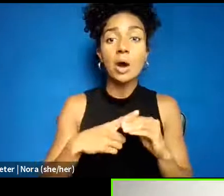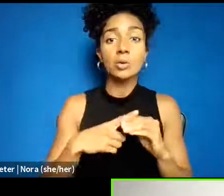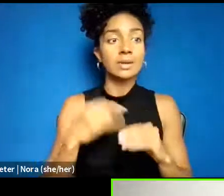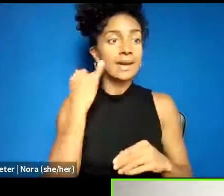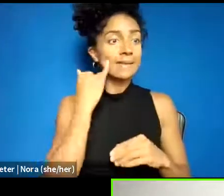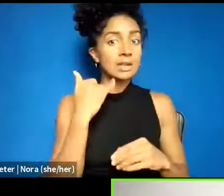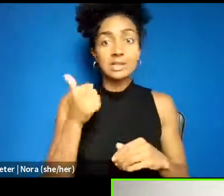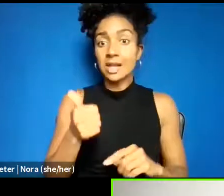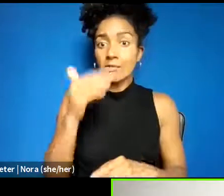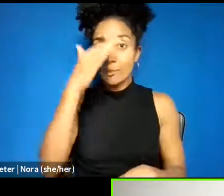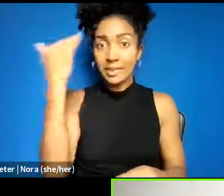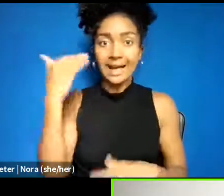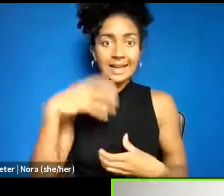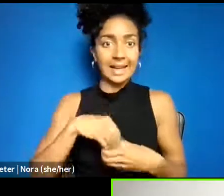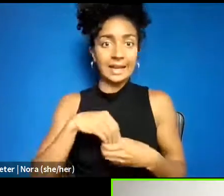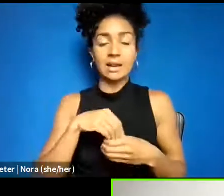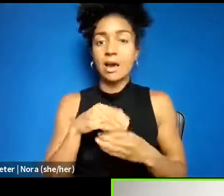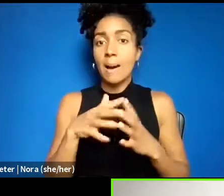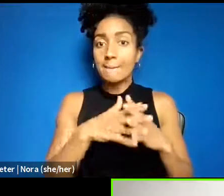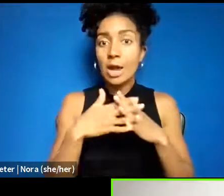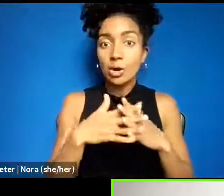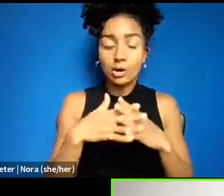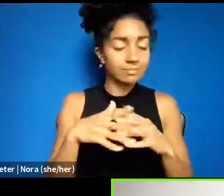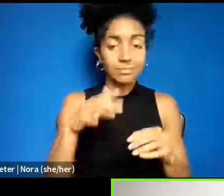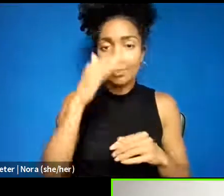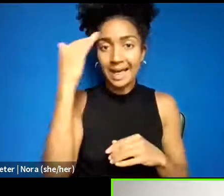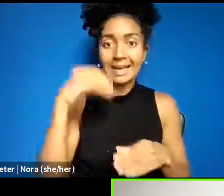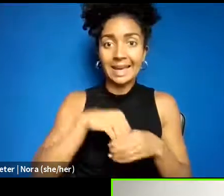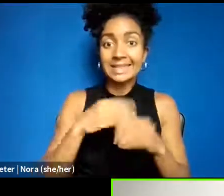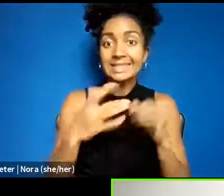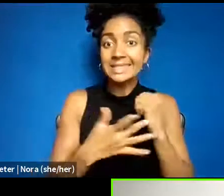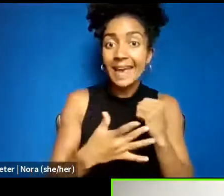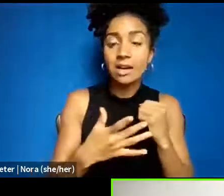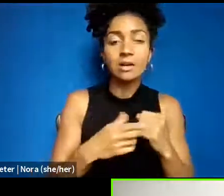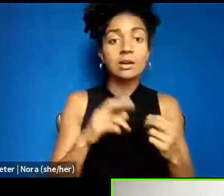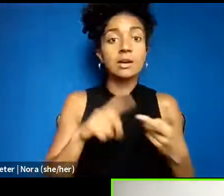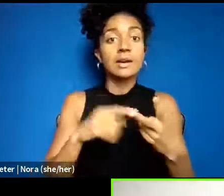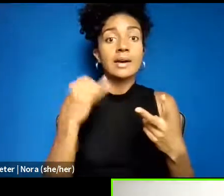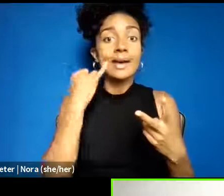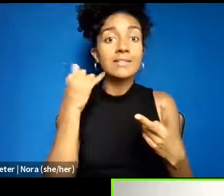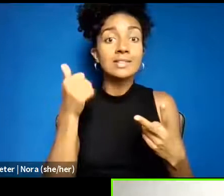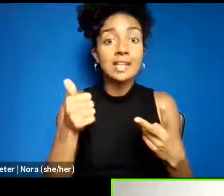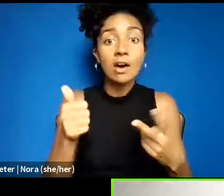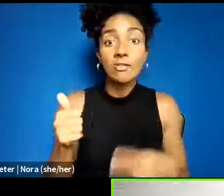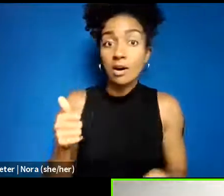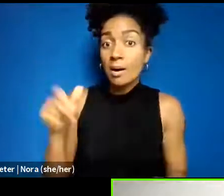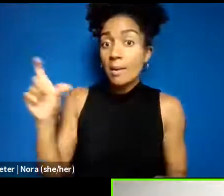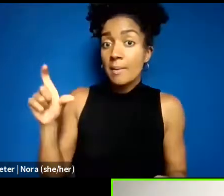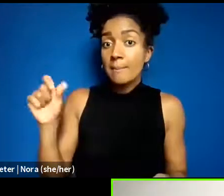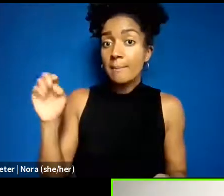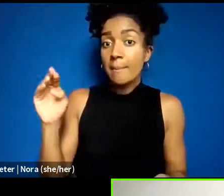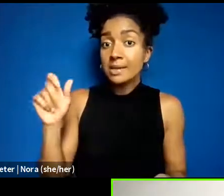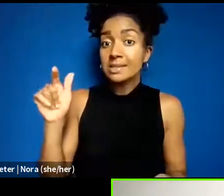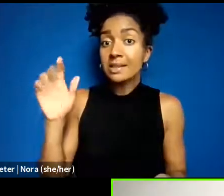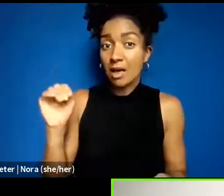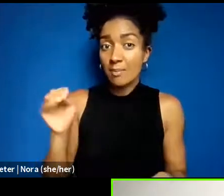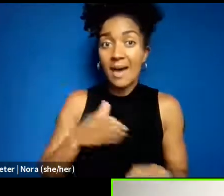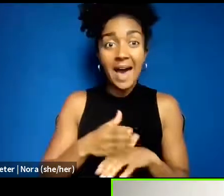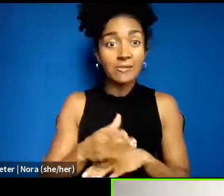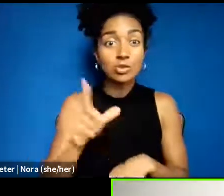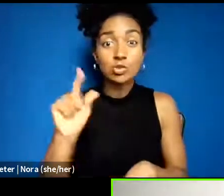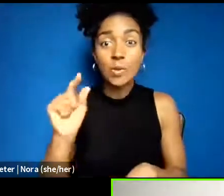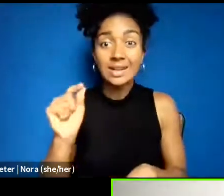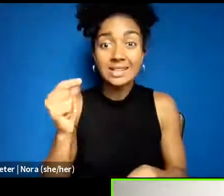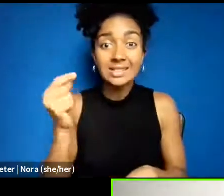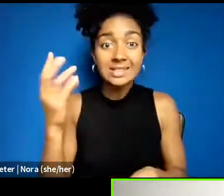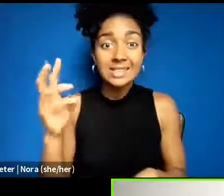being biracial, being an immigrant, coming out in tech. The idea behind it is that it allows